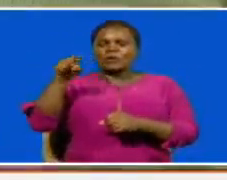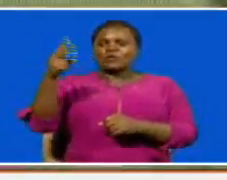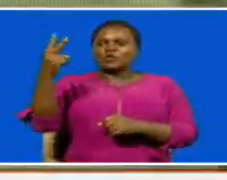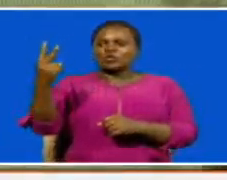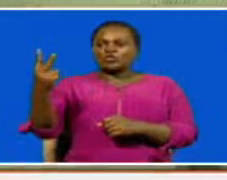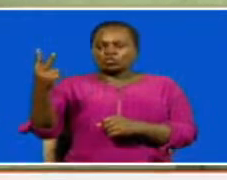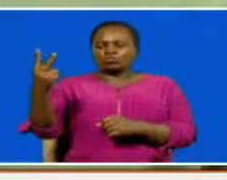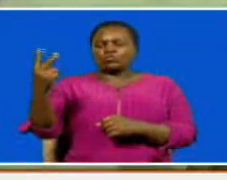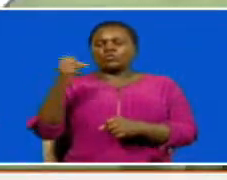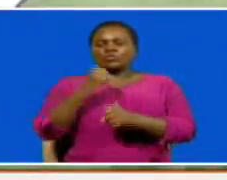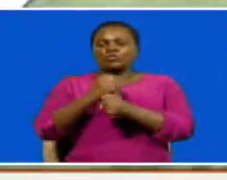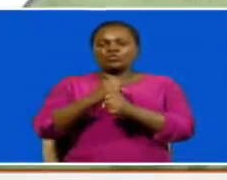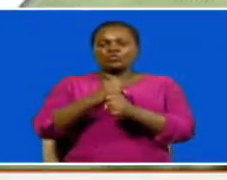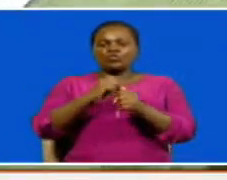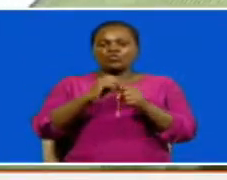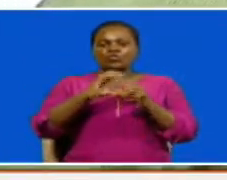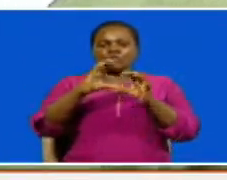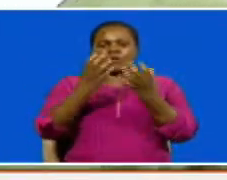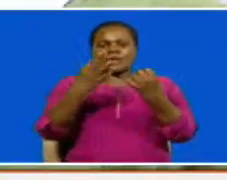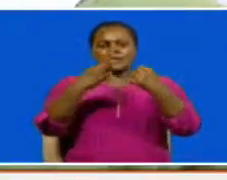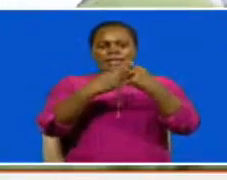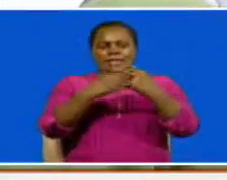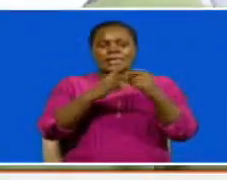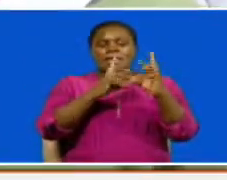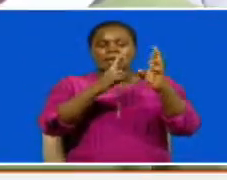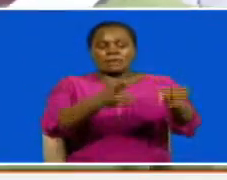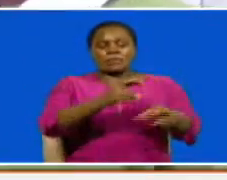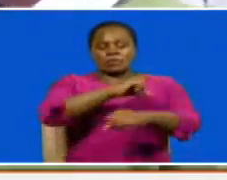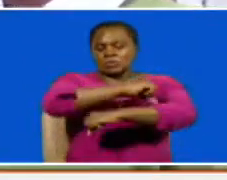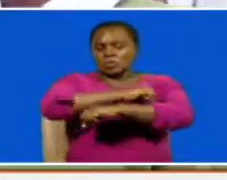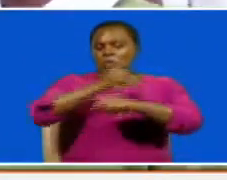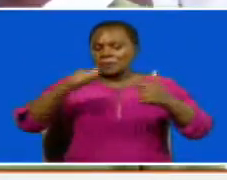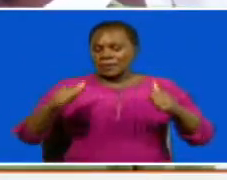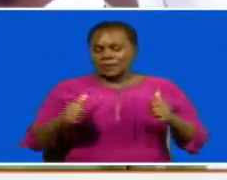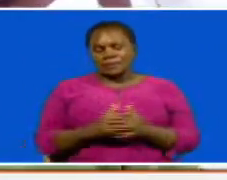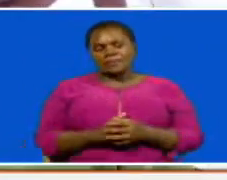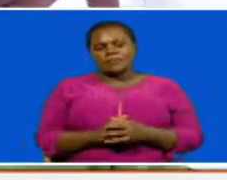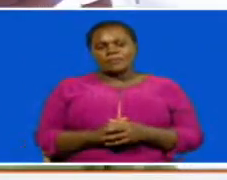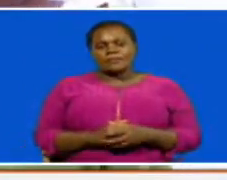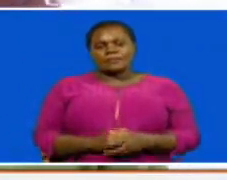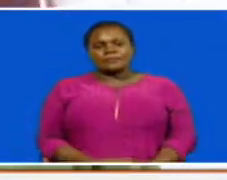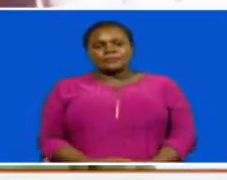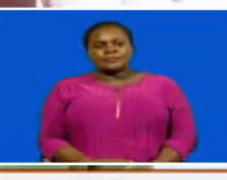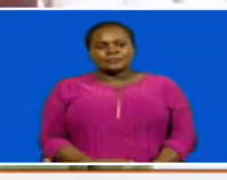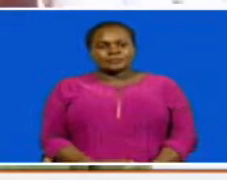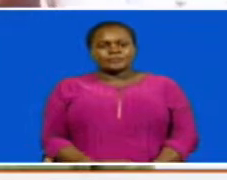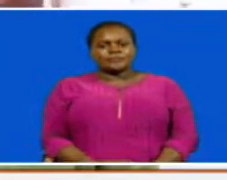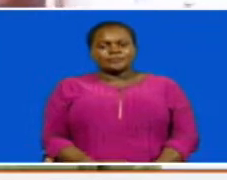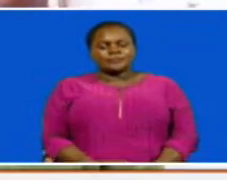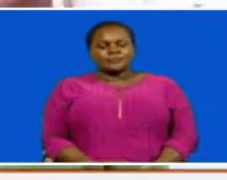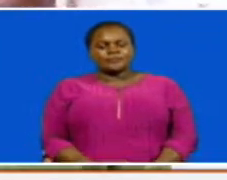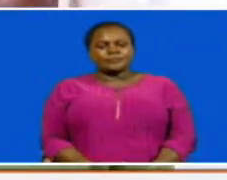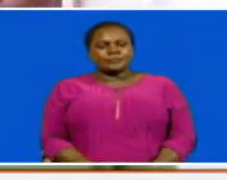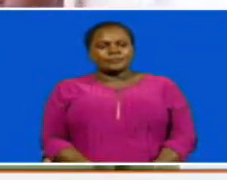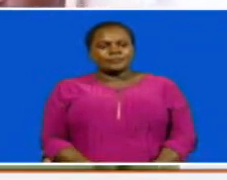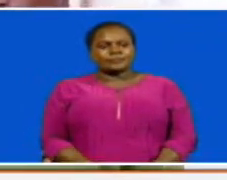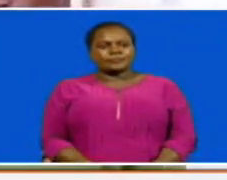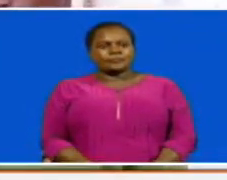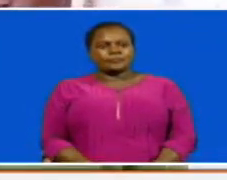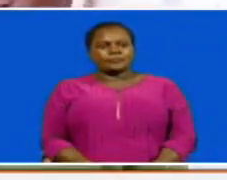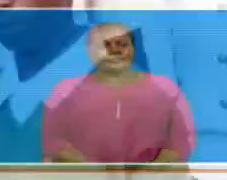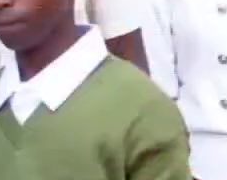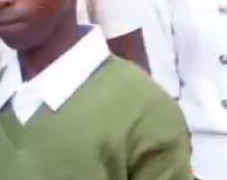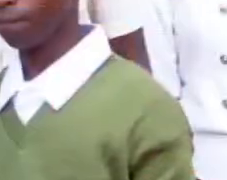million who sat KCPE last year yet to report to school. Shadrach Mitty, KTN